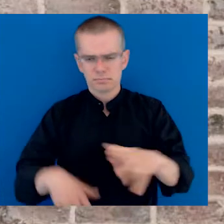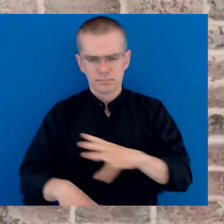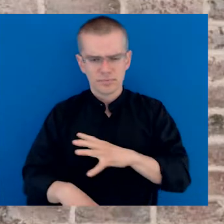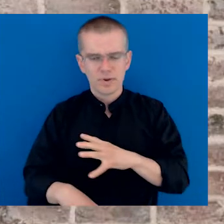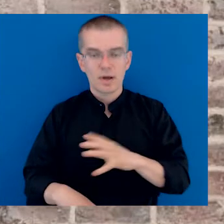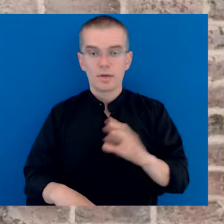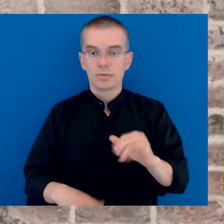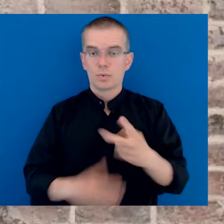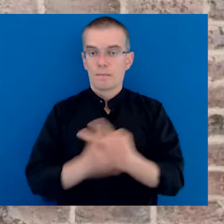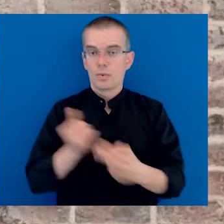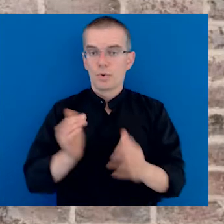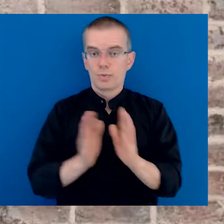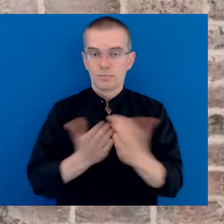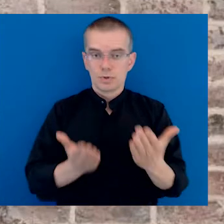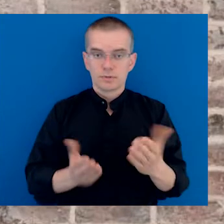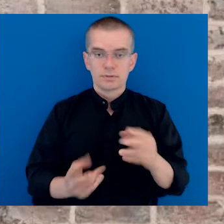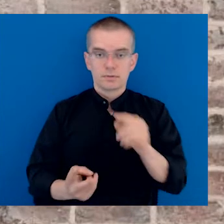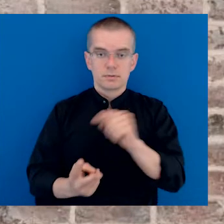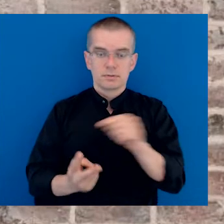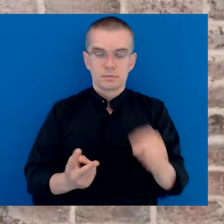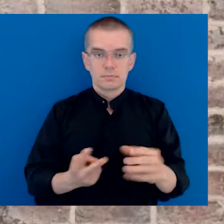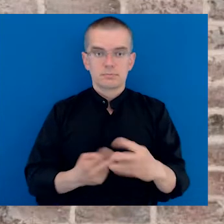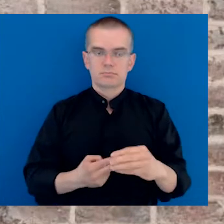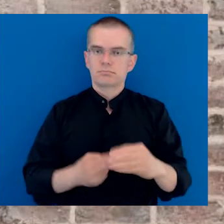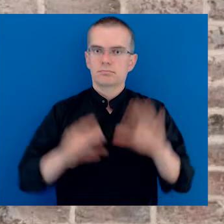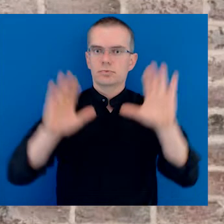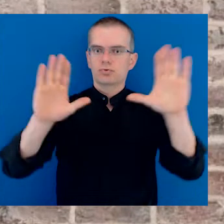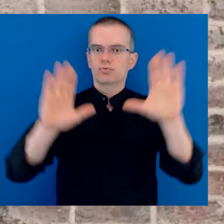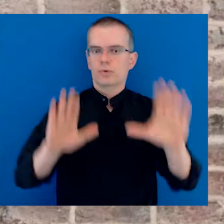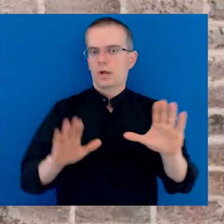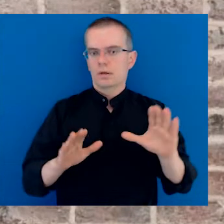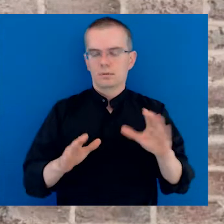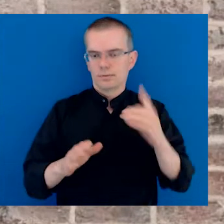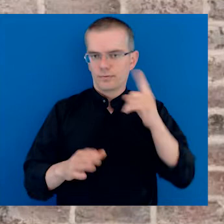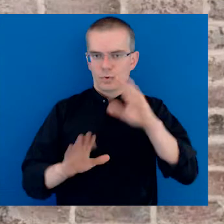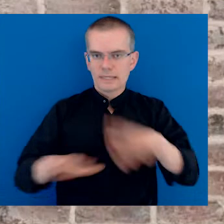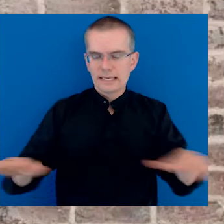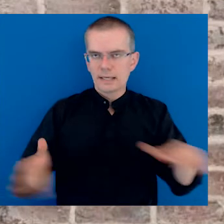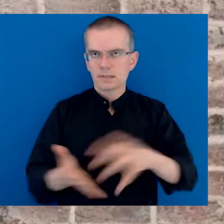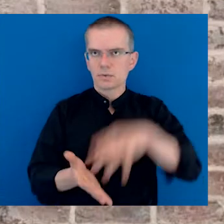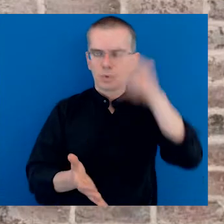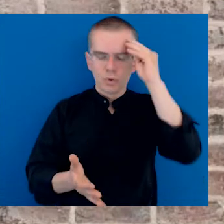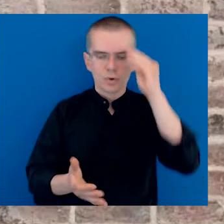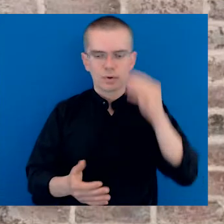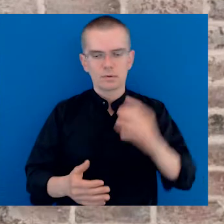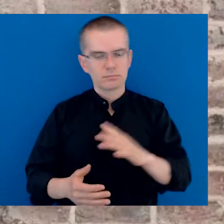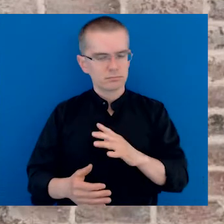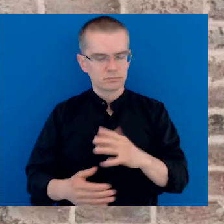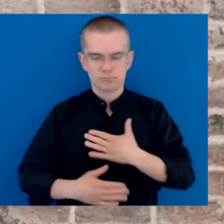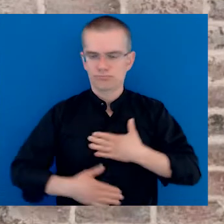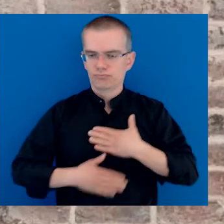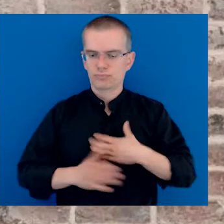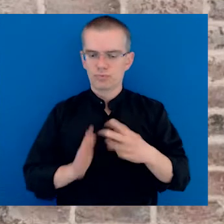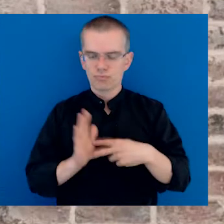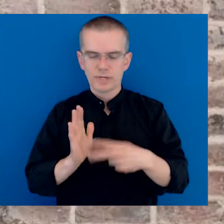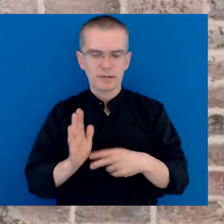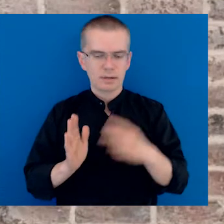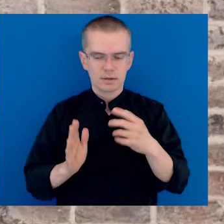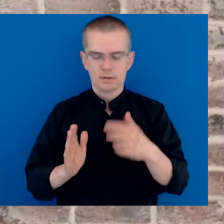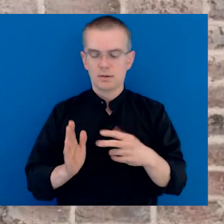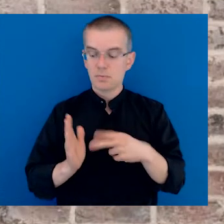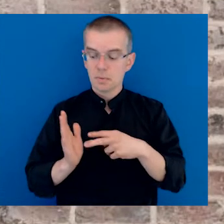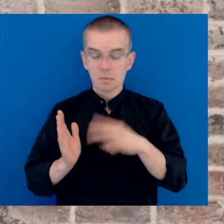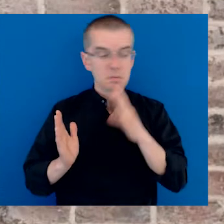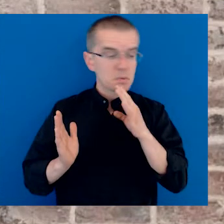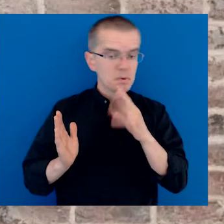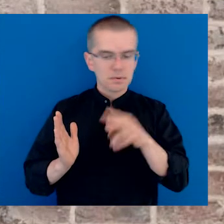two books together provide a tremendous lesson for kids. And I just love doing it and watching the kids' faces as I'm reading that